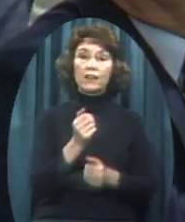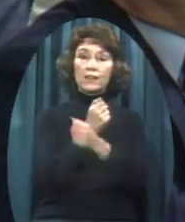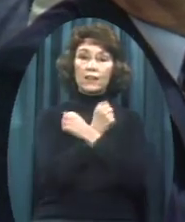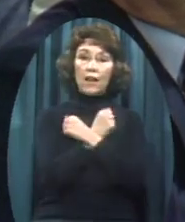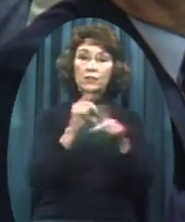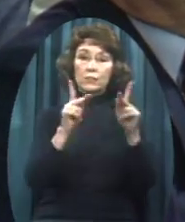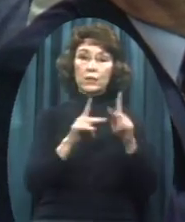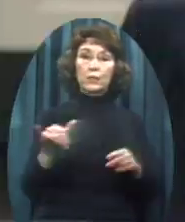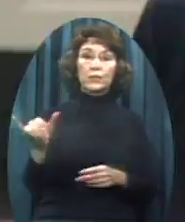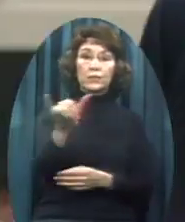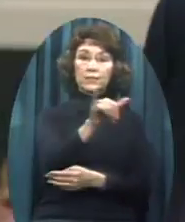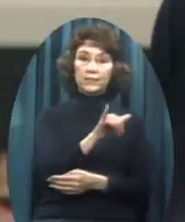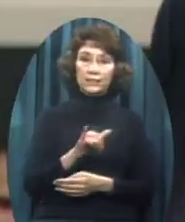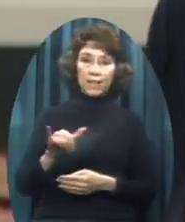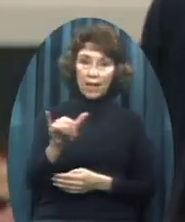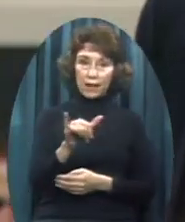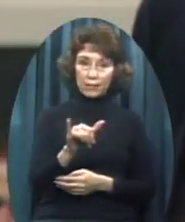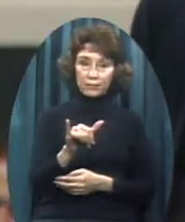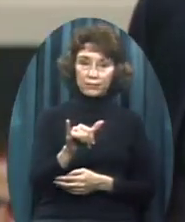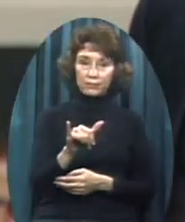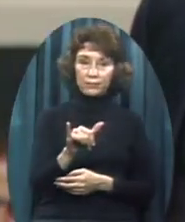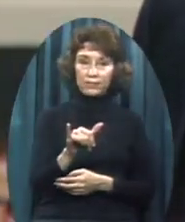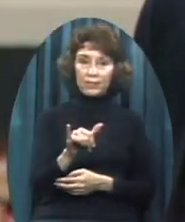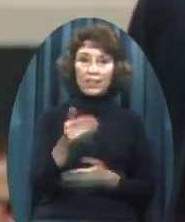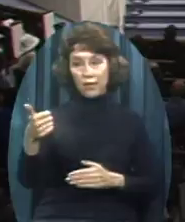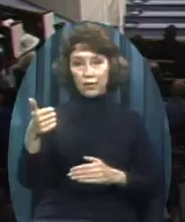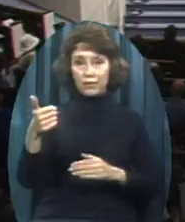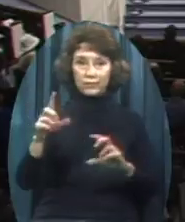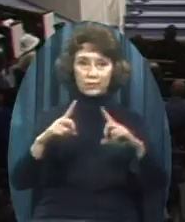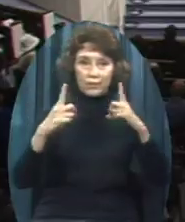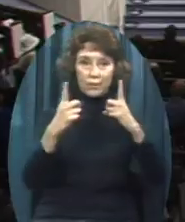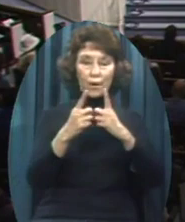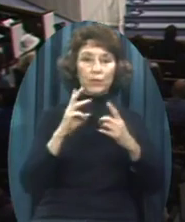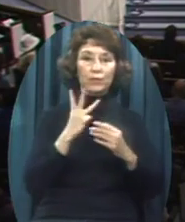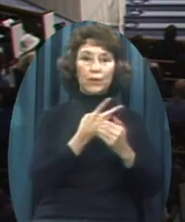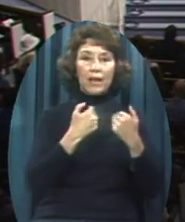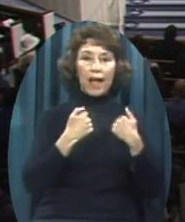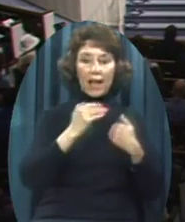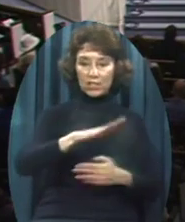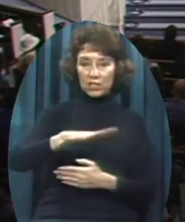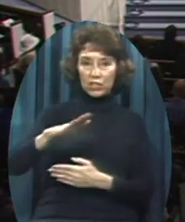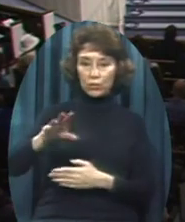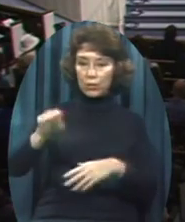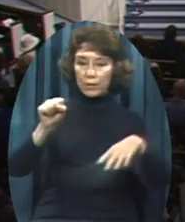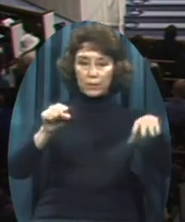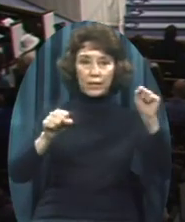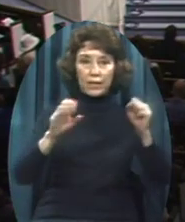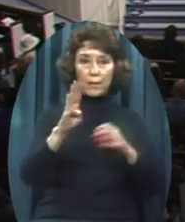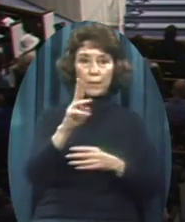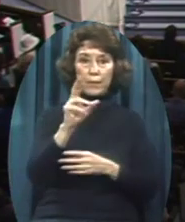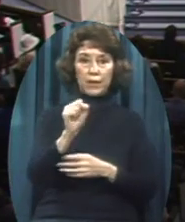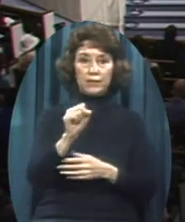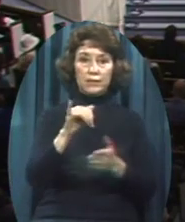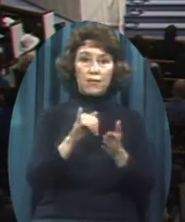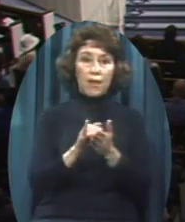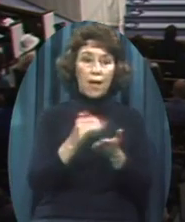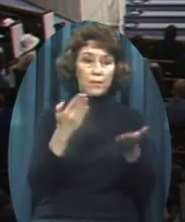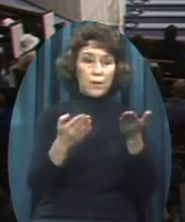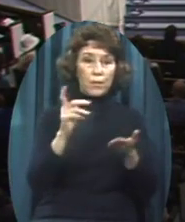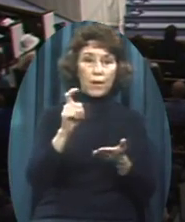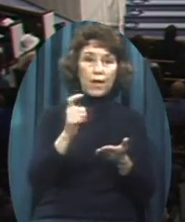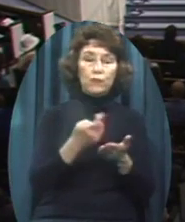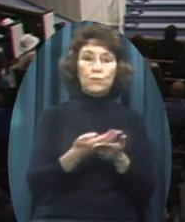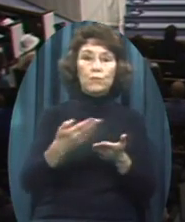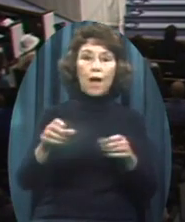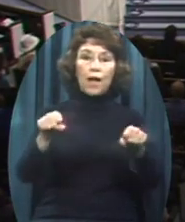Road Baptist Church, I'm thankful for this. This morning, we had little children. We picked up on the buses that we had to buy shoes for them so they could come out in the